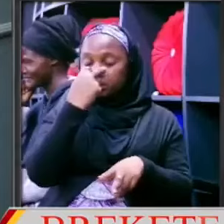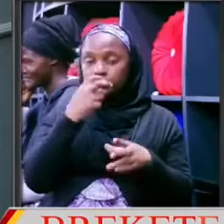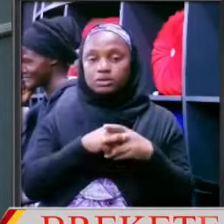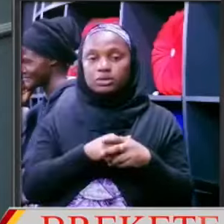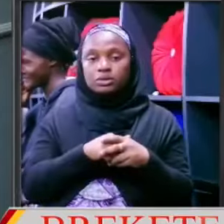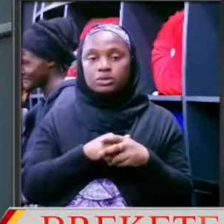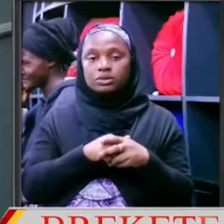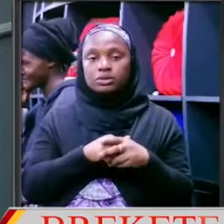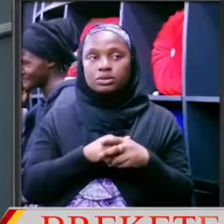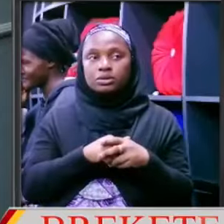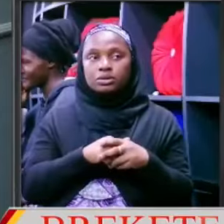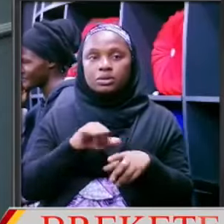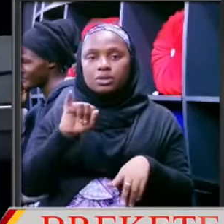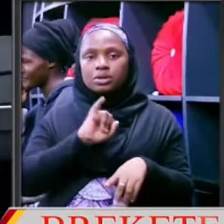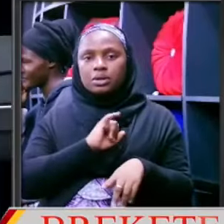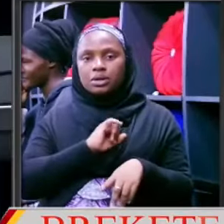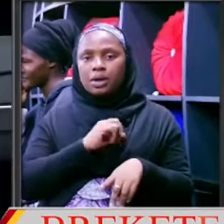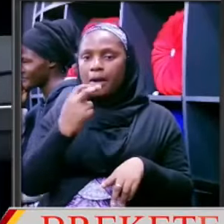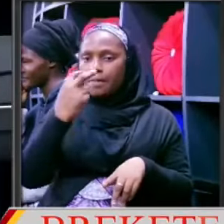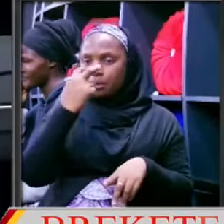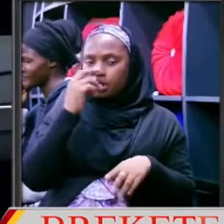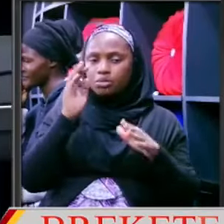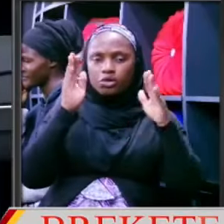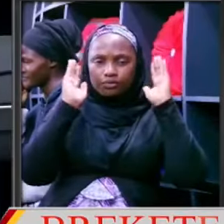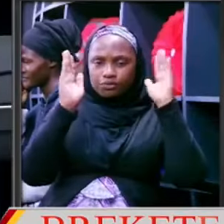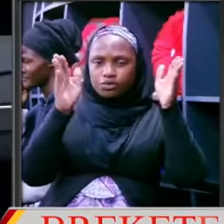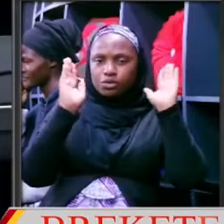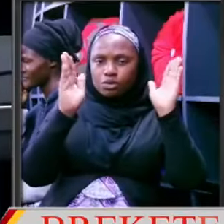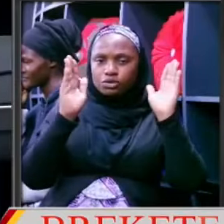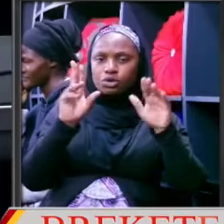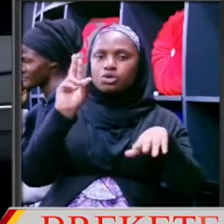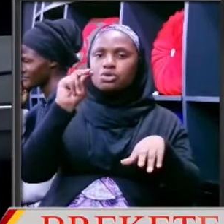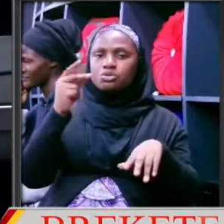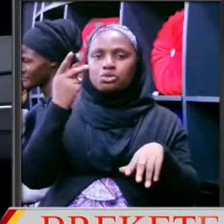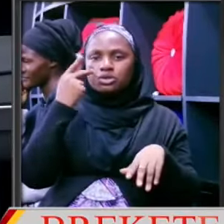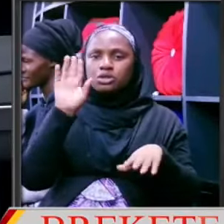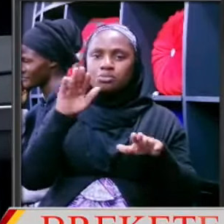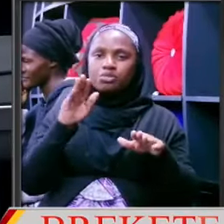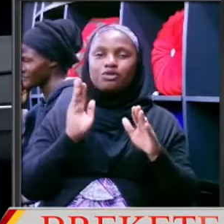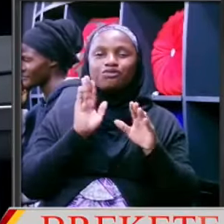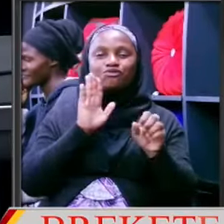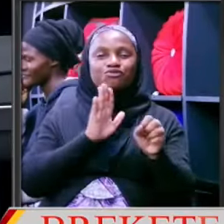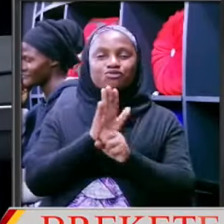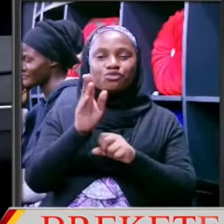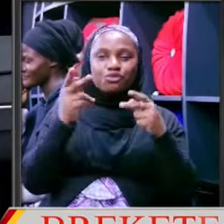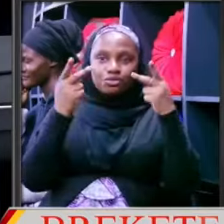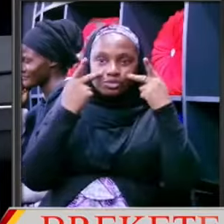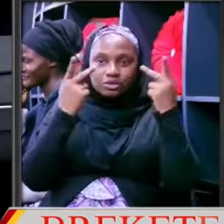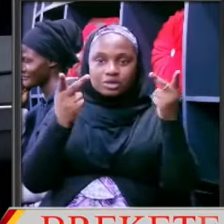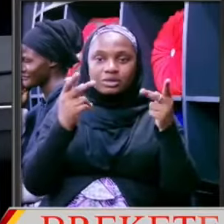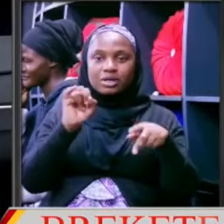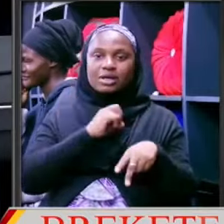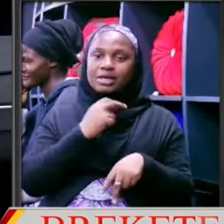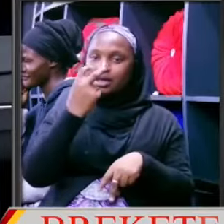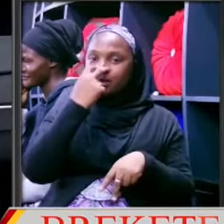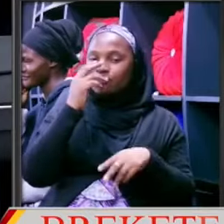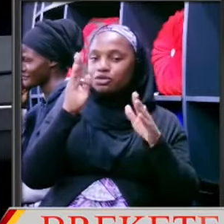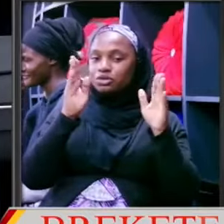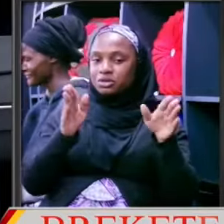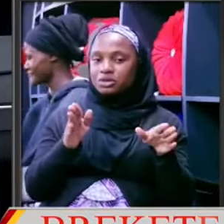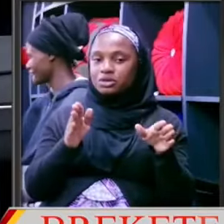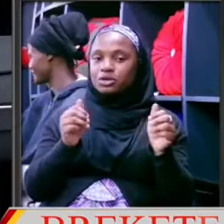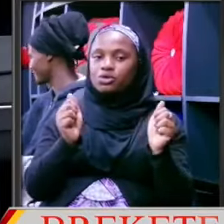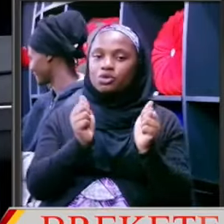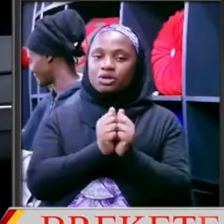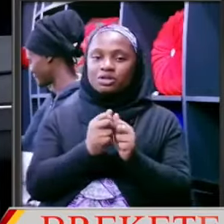like this. I am blind but focused, not sighted but foresighted. I am visionary though